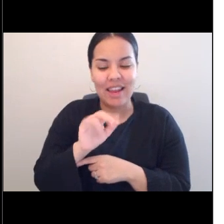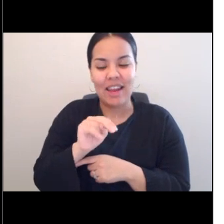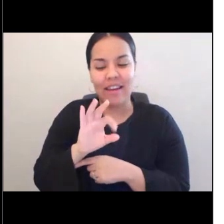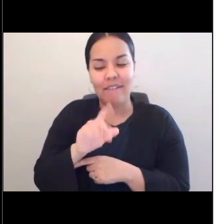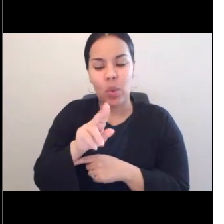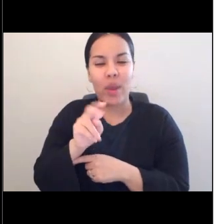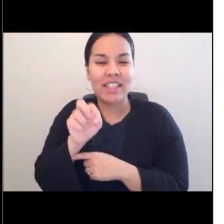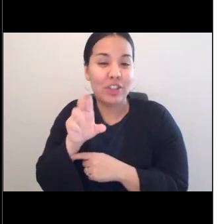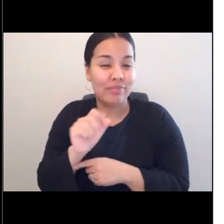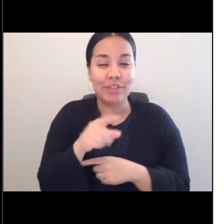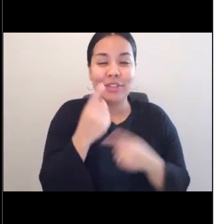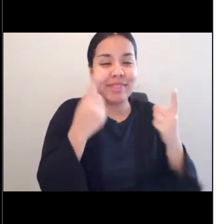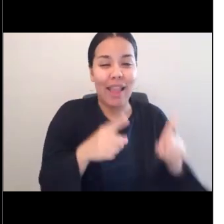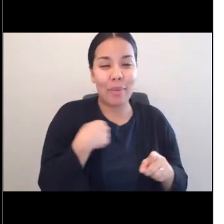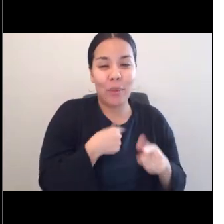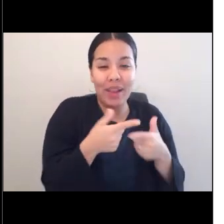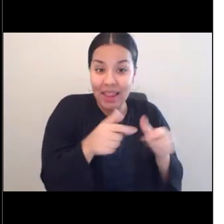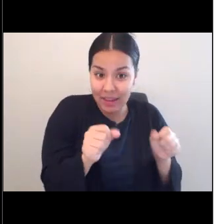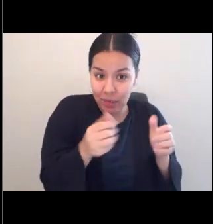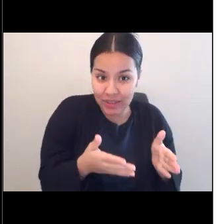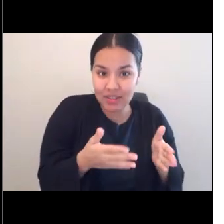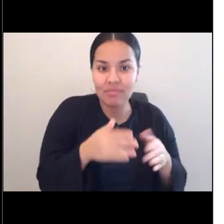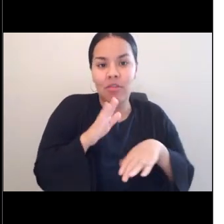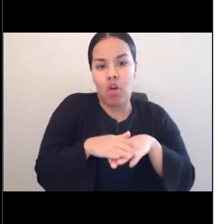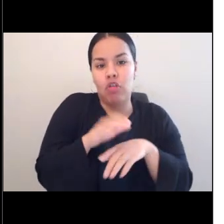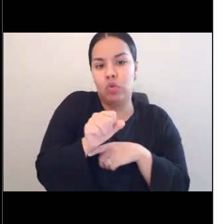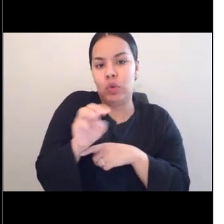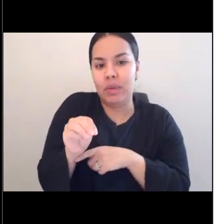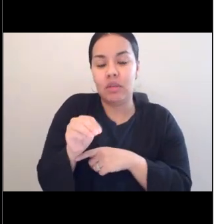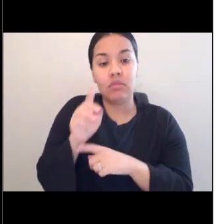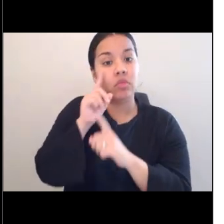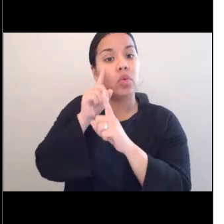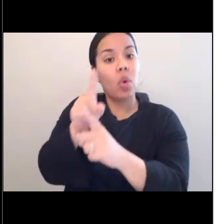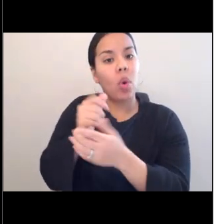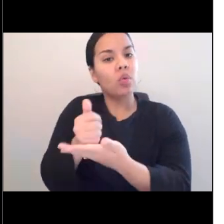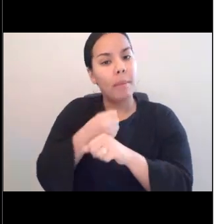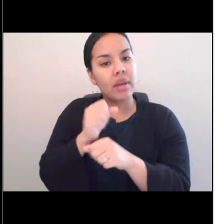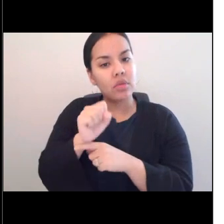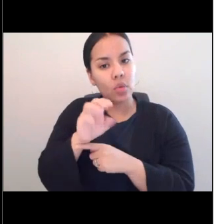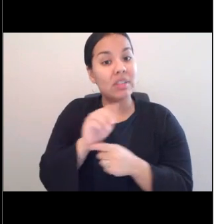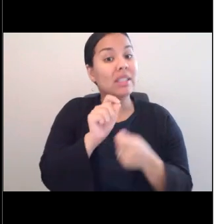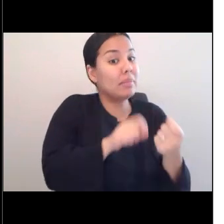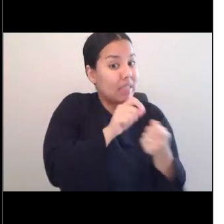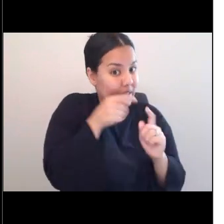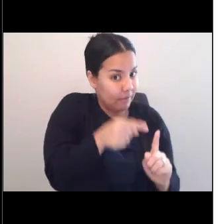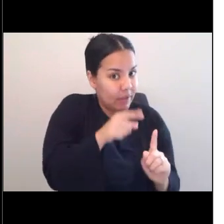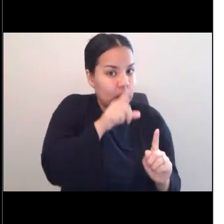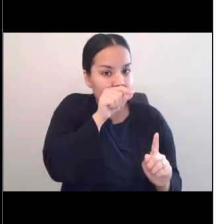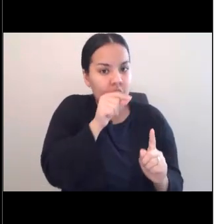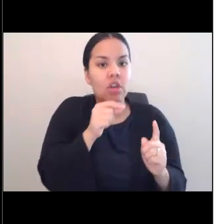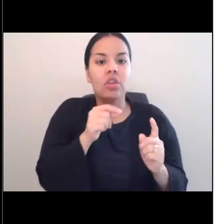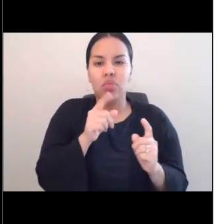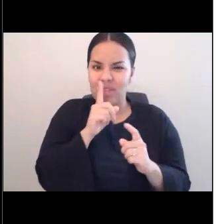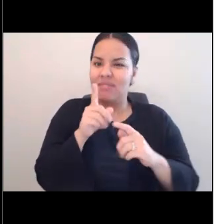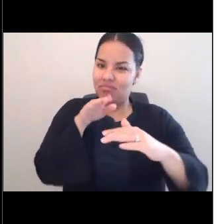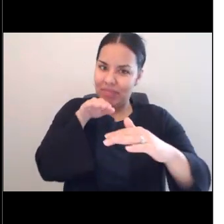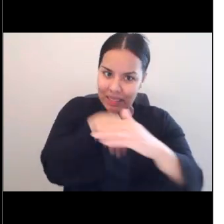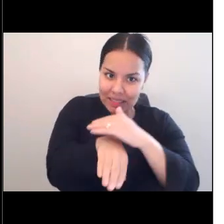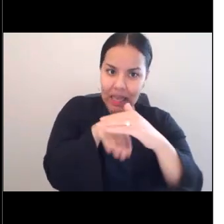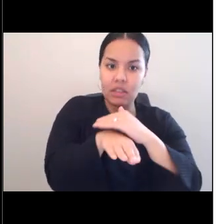social media, and our aim is to help make social media, and in particular Twitter, maximally accessible to other linguists